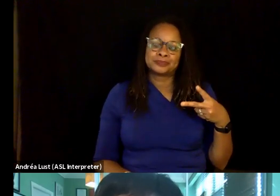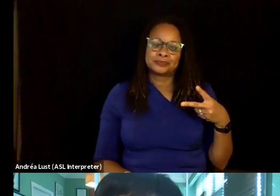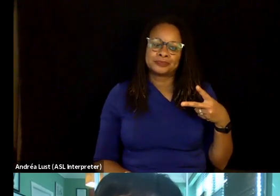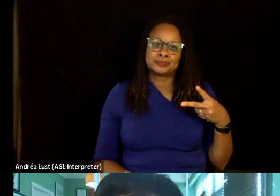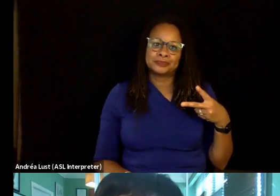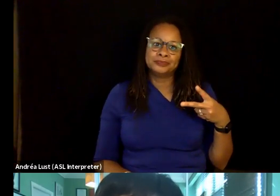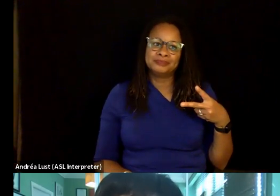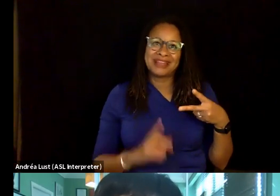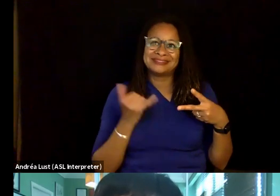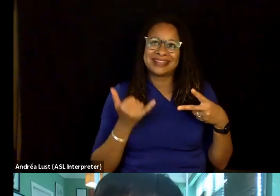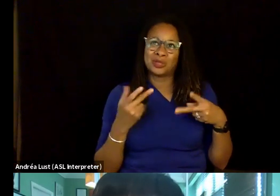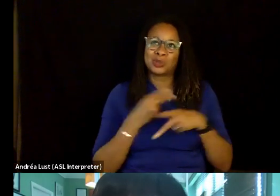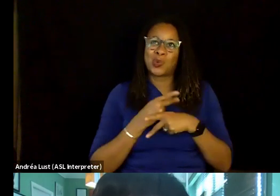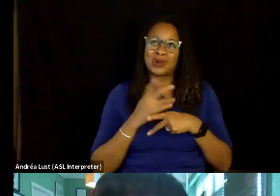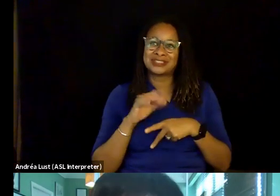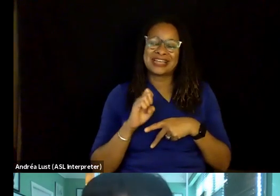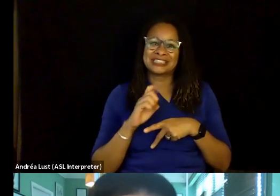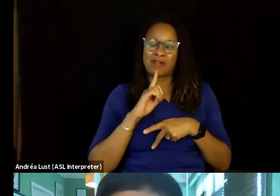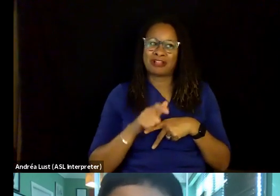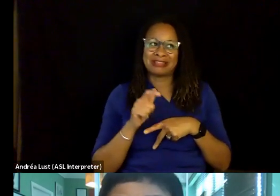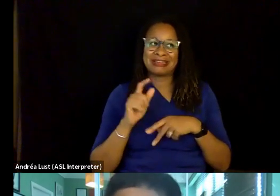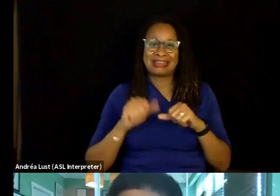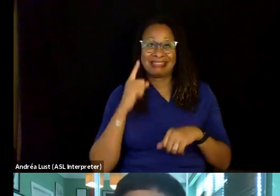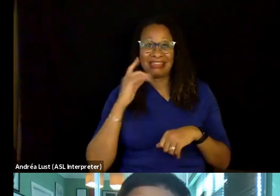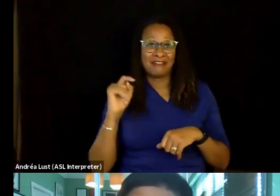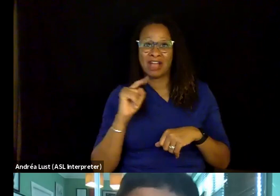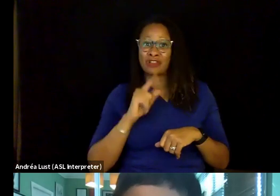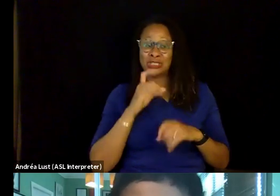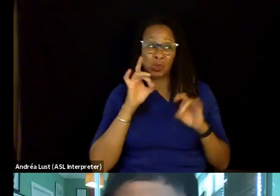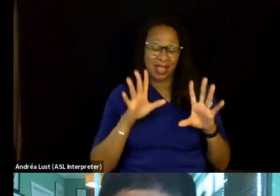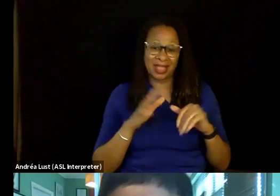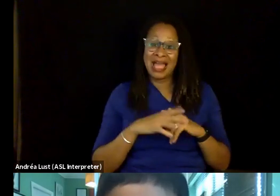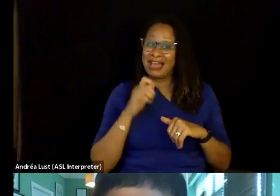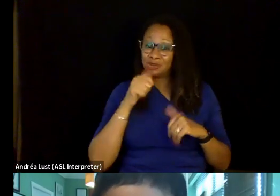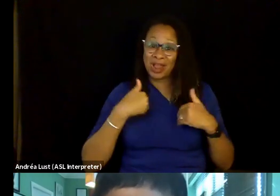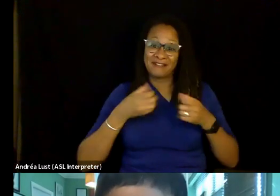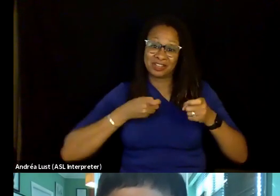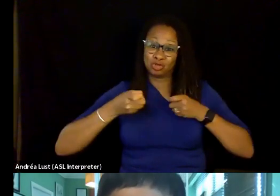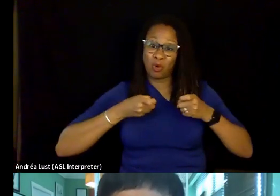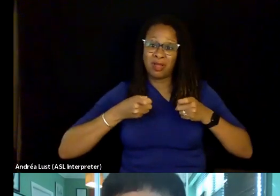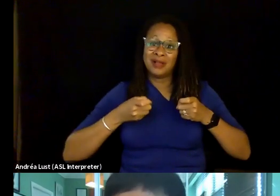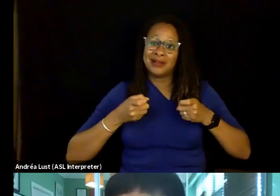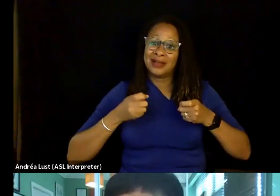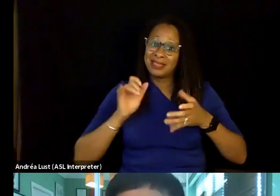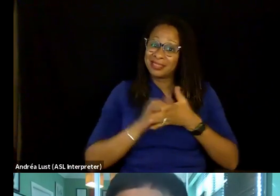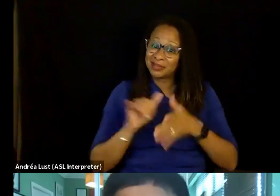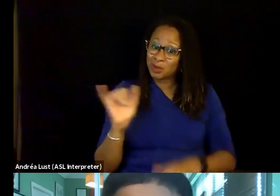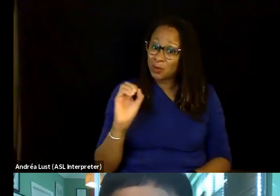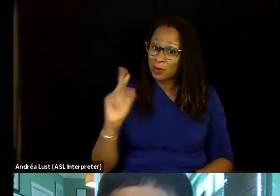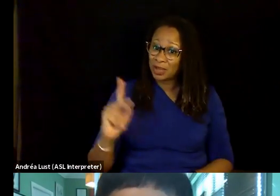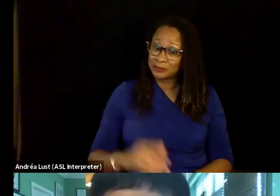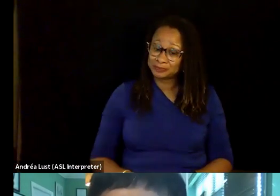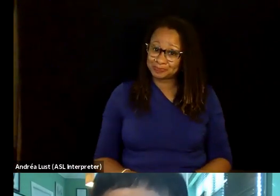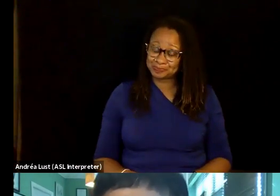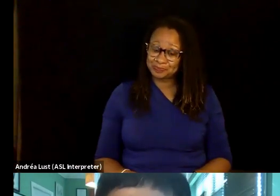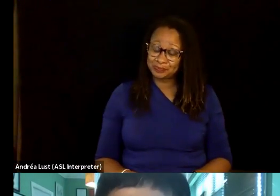I can think of that I really don't like, and I have no control. So that's also okay. There's lots of